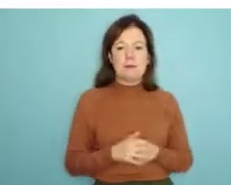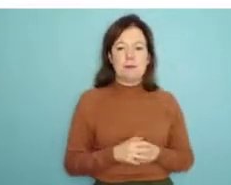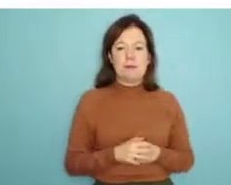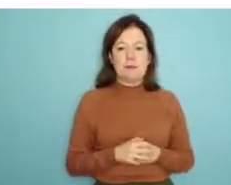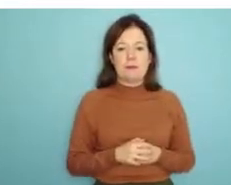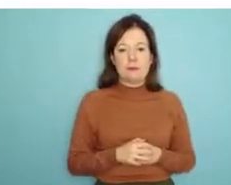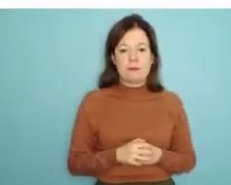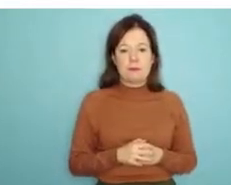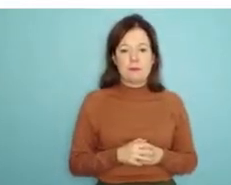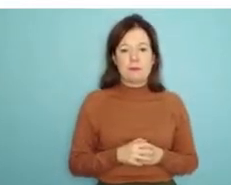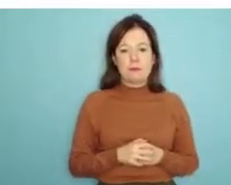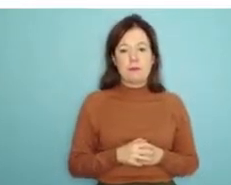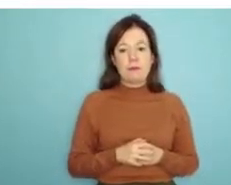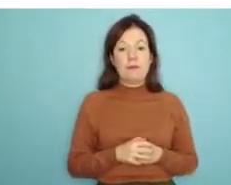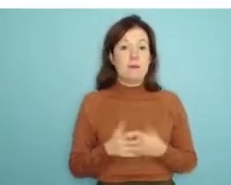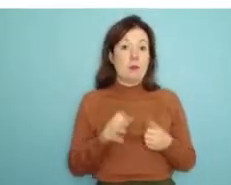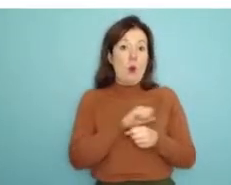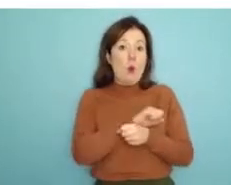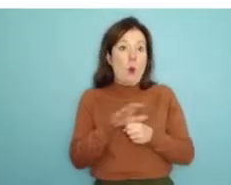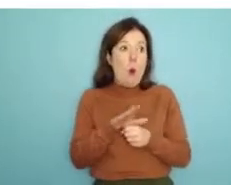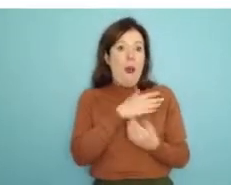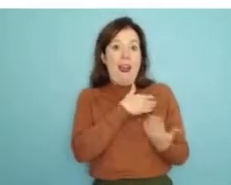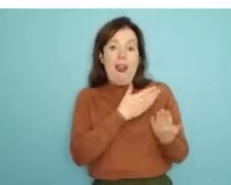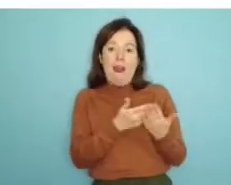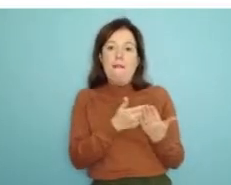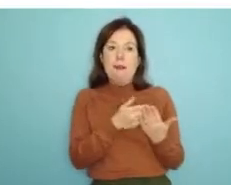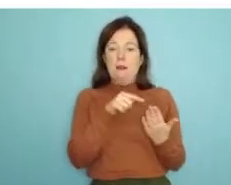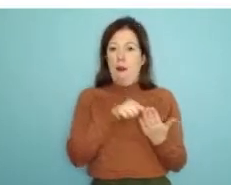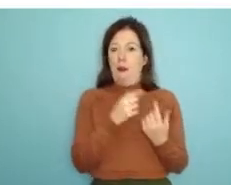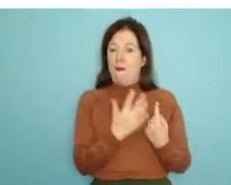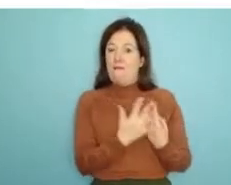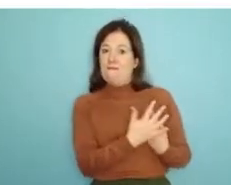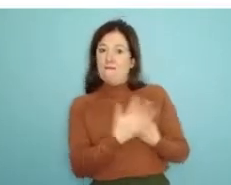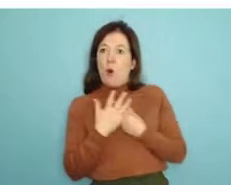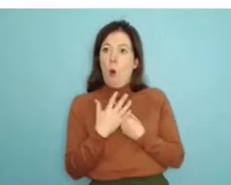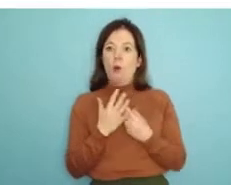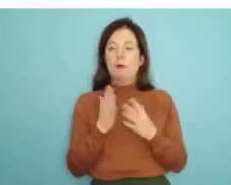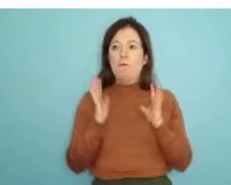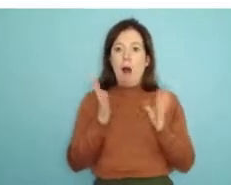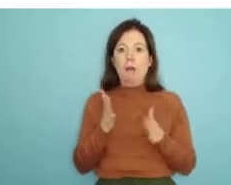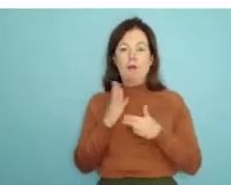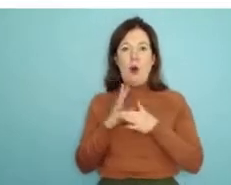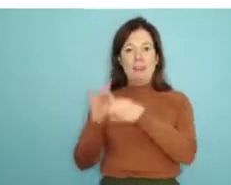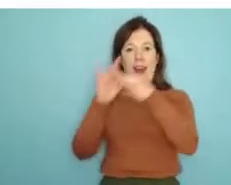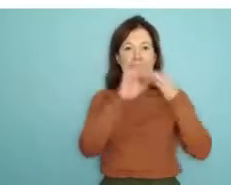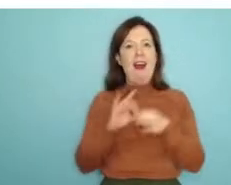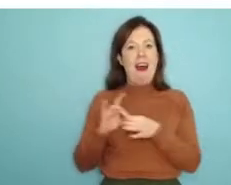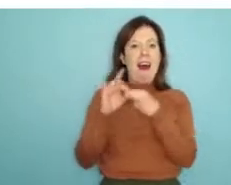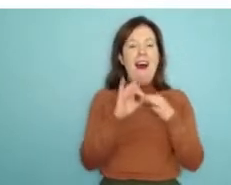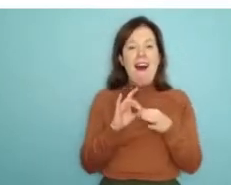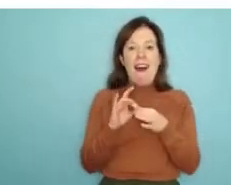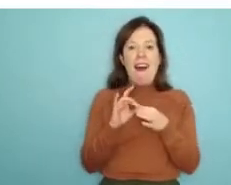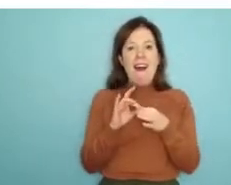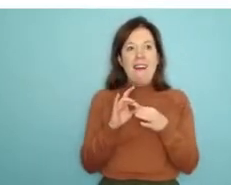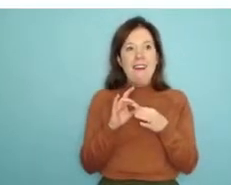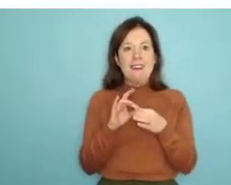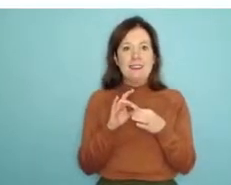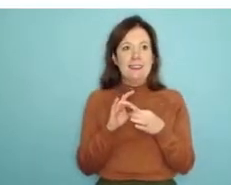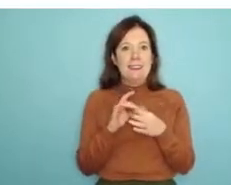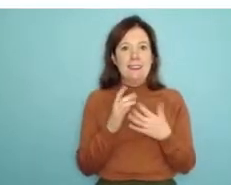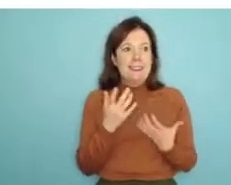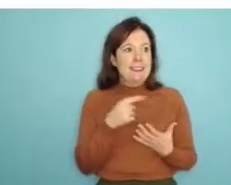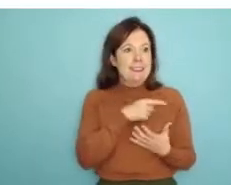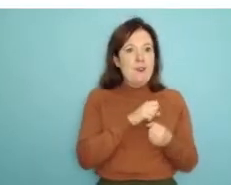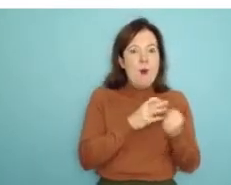opportunities for that during the pandemic because it's forced our hand to work together because of the challenges that we faced. So for us,